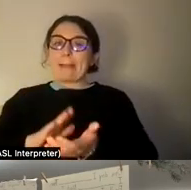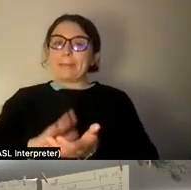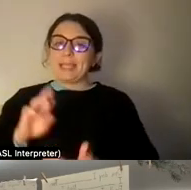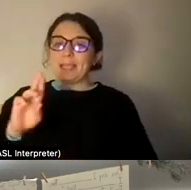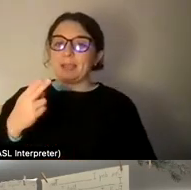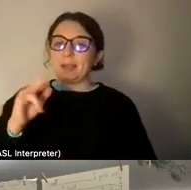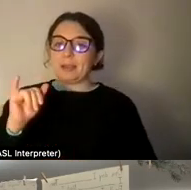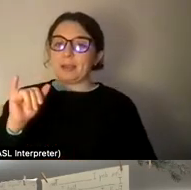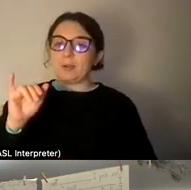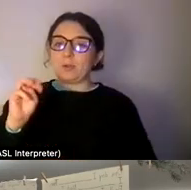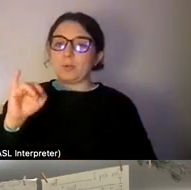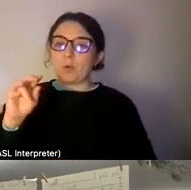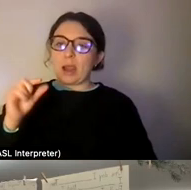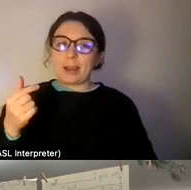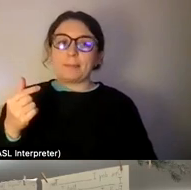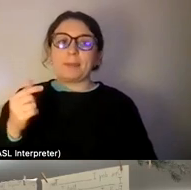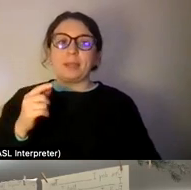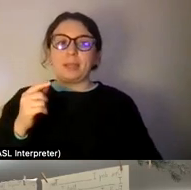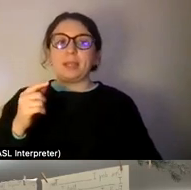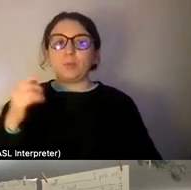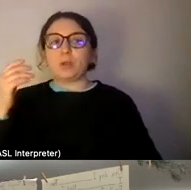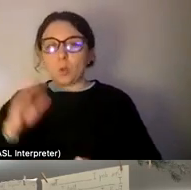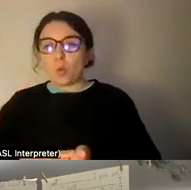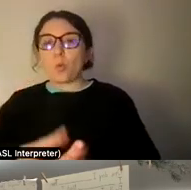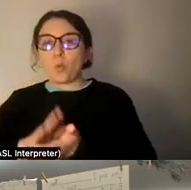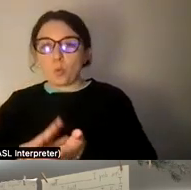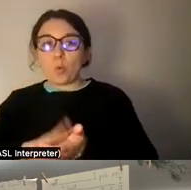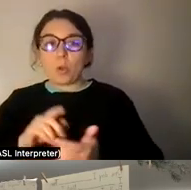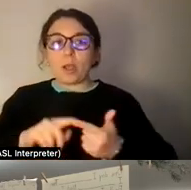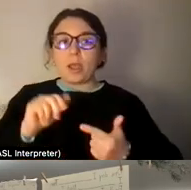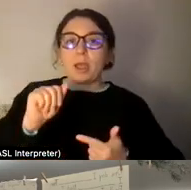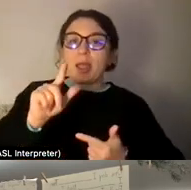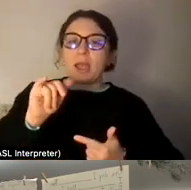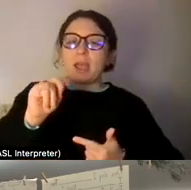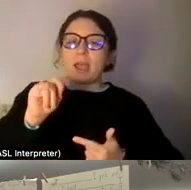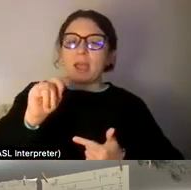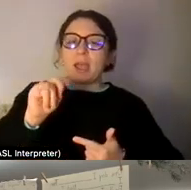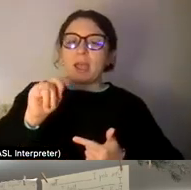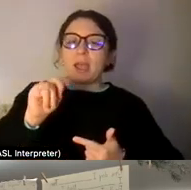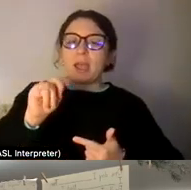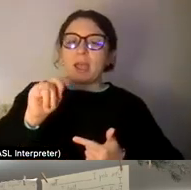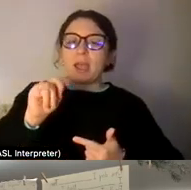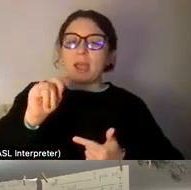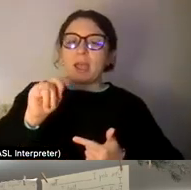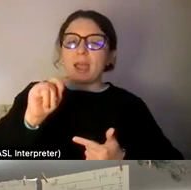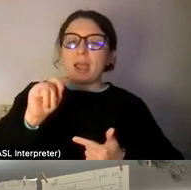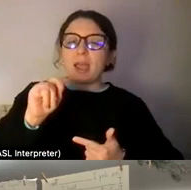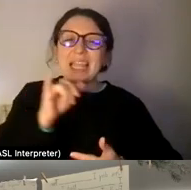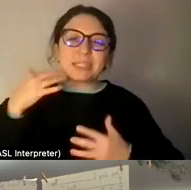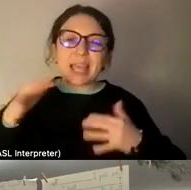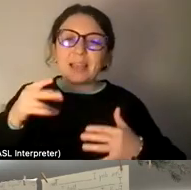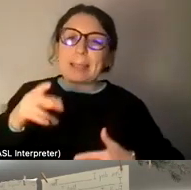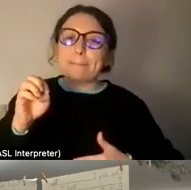know. Alliteration is starting with the same sound at the beginning of, like if you're doing a tongue twister, Peter Piper picked a peck